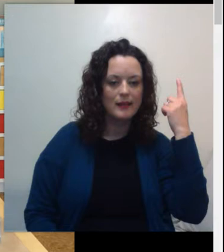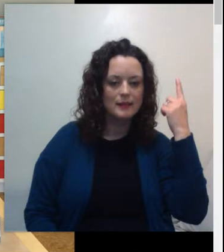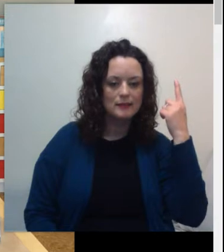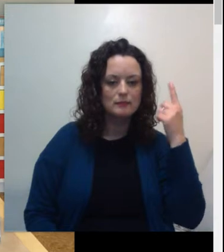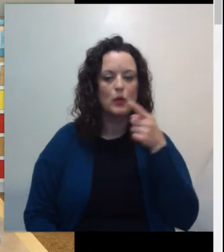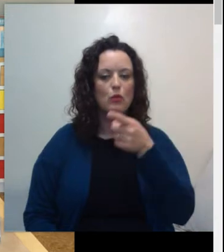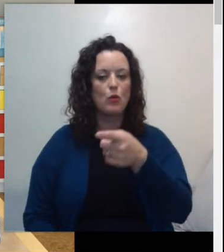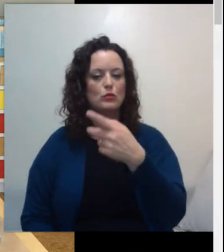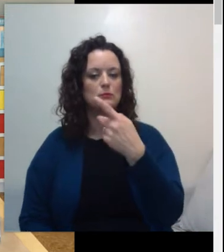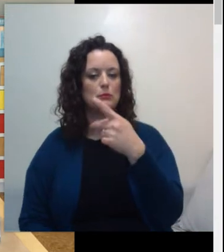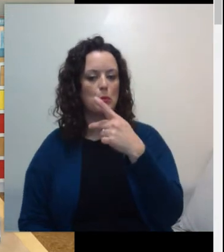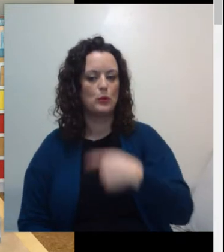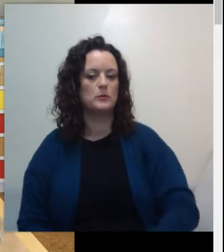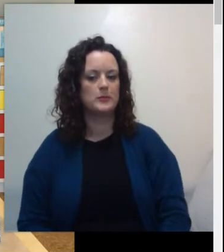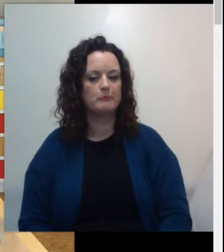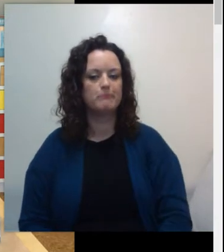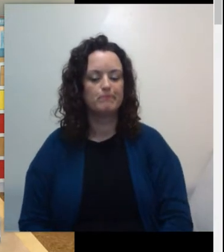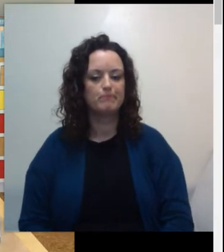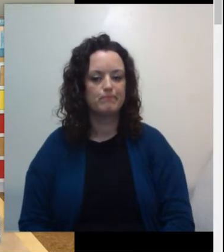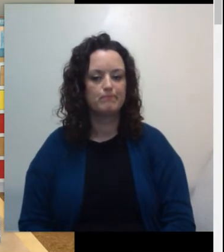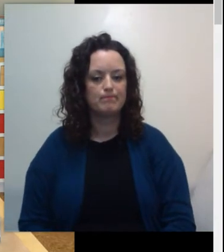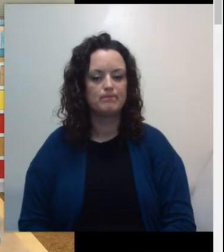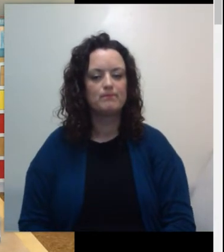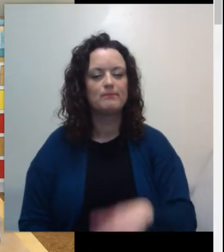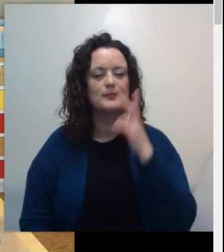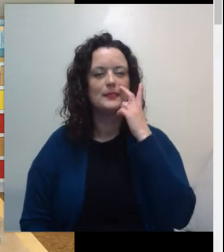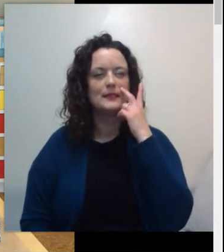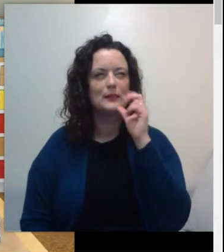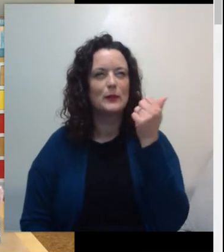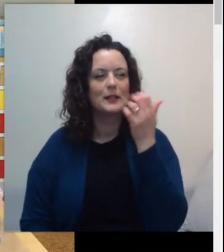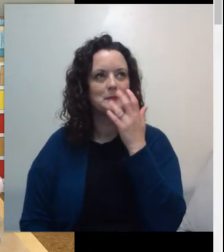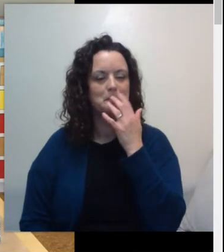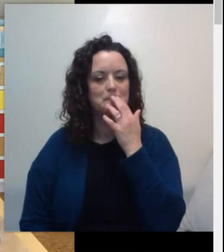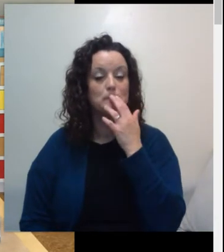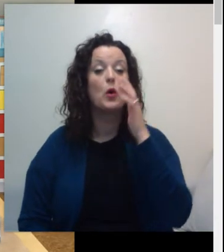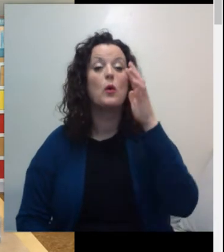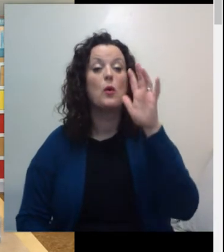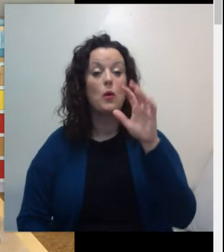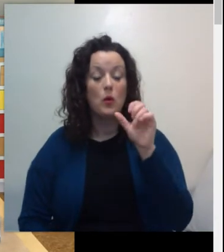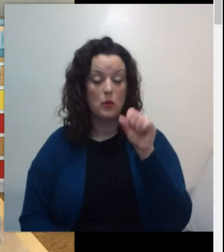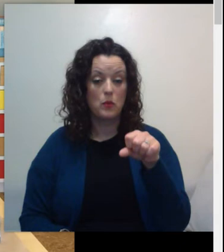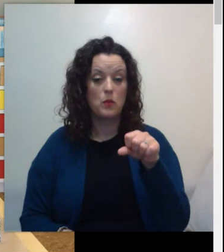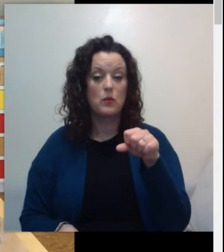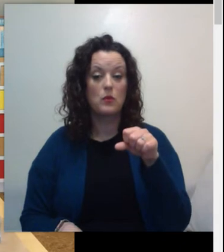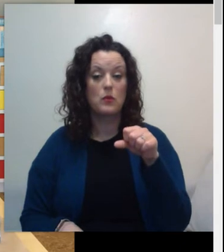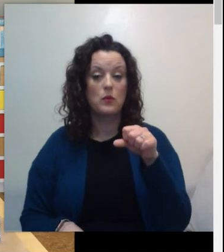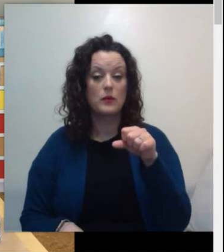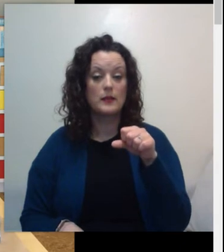dots. Let's see what else. Oh, we could make